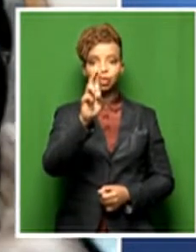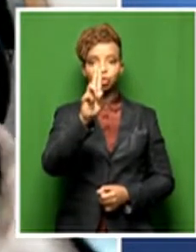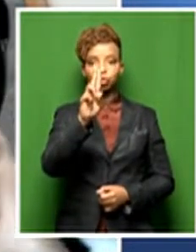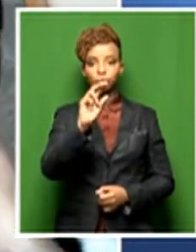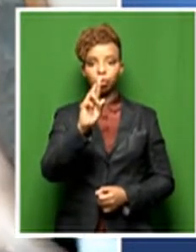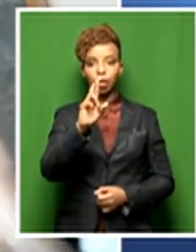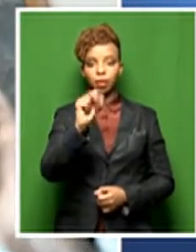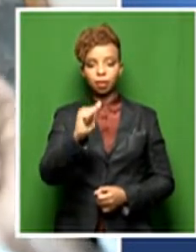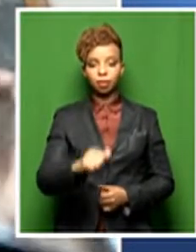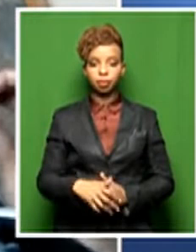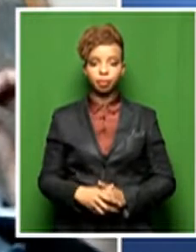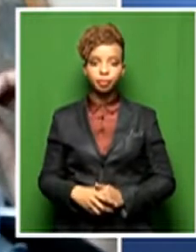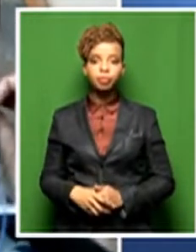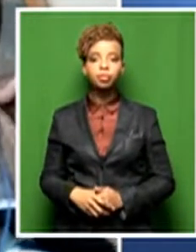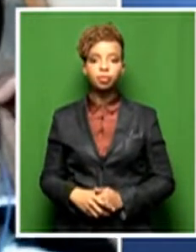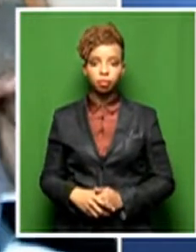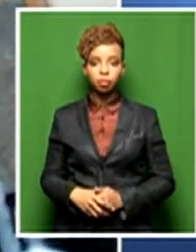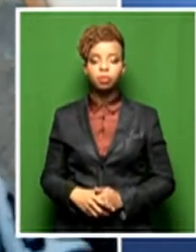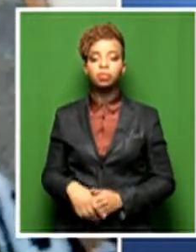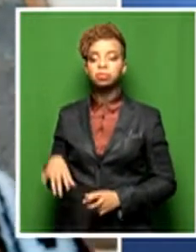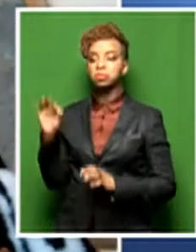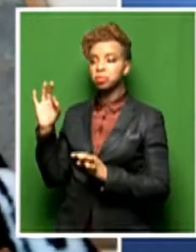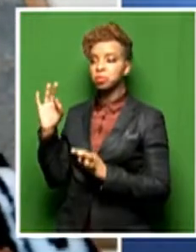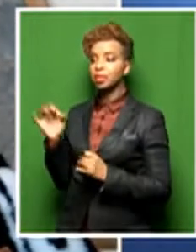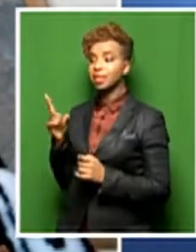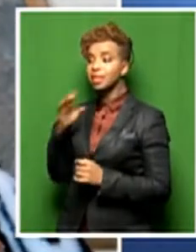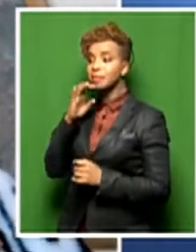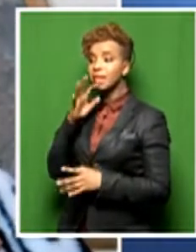child abuse, or is it just gender-based violence and femicide?